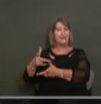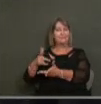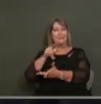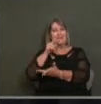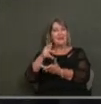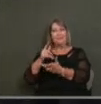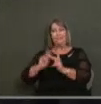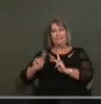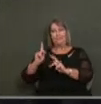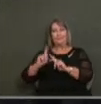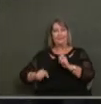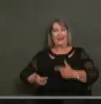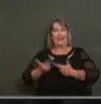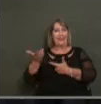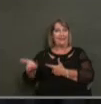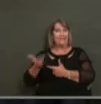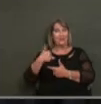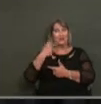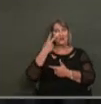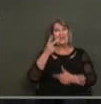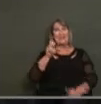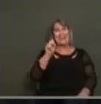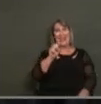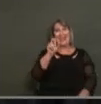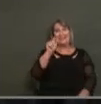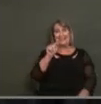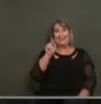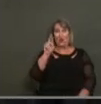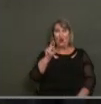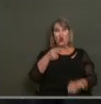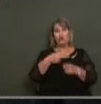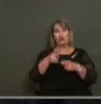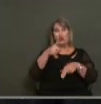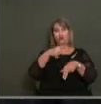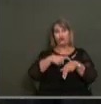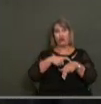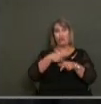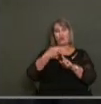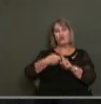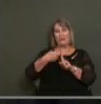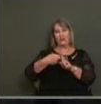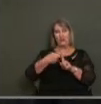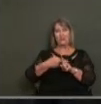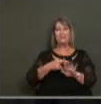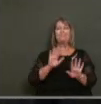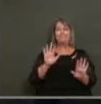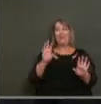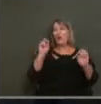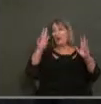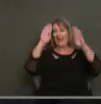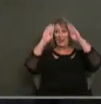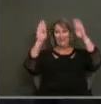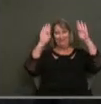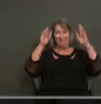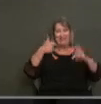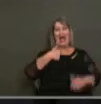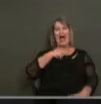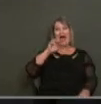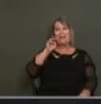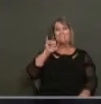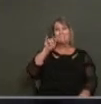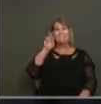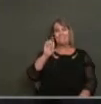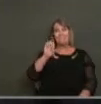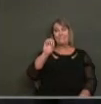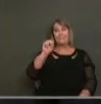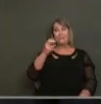important because we see a huge uptick in the STR. All right, I'm going to try to hit all those questions. So hello, everyone. I'm Mike Shannon. I'm the Director of